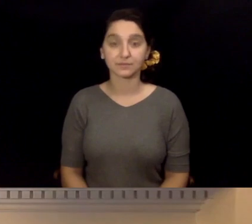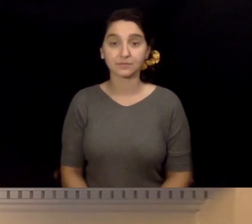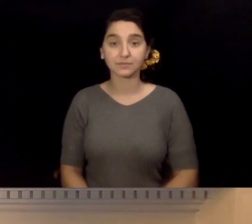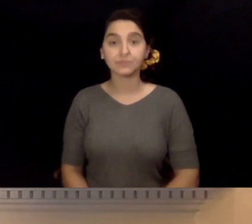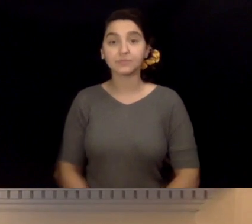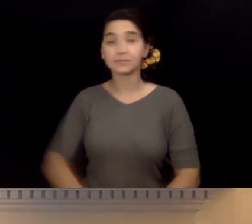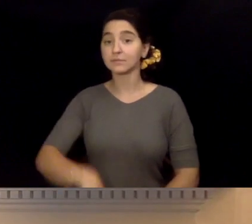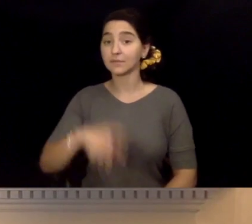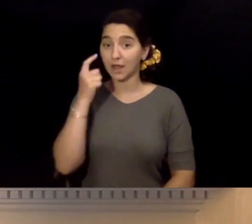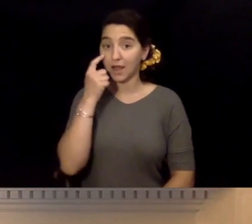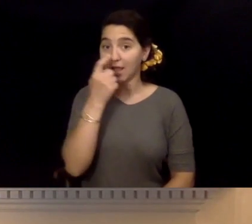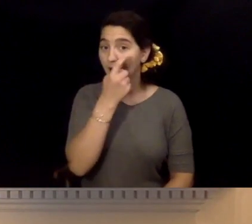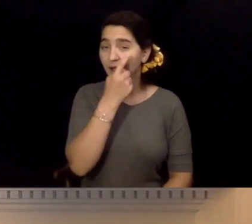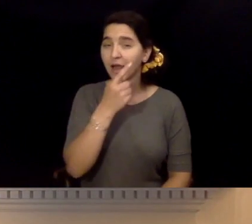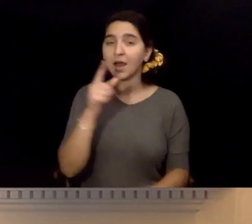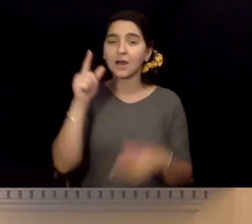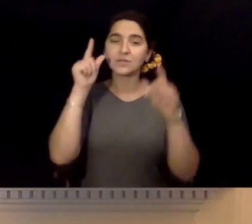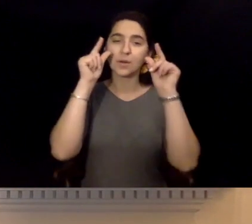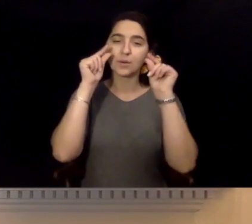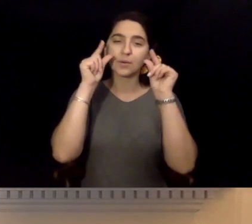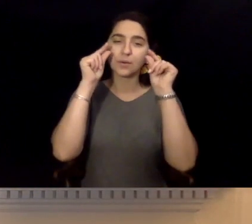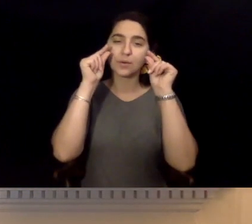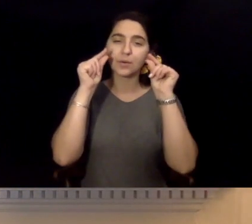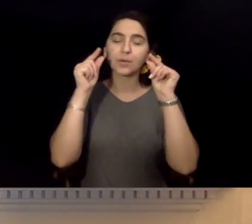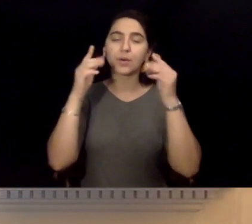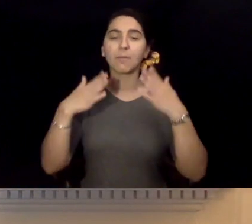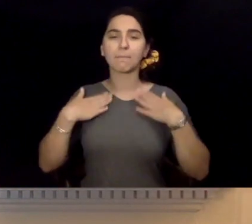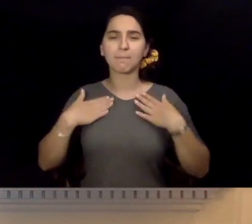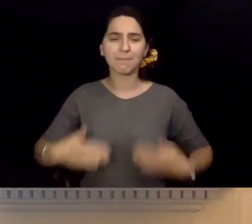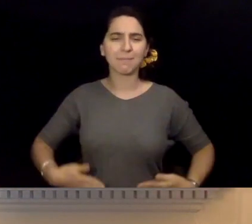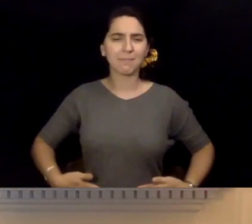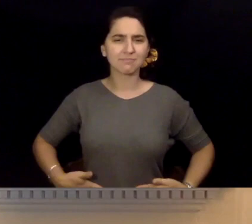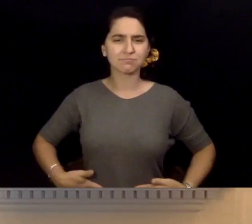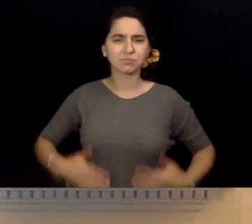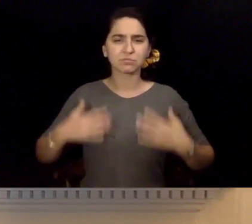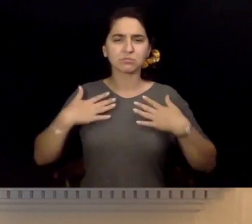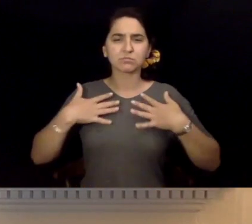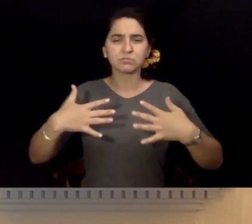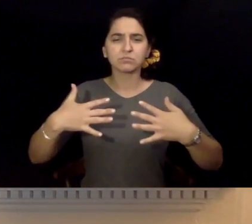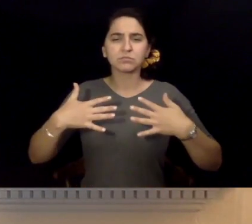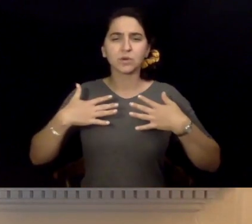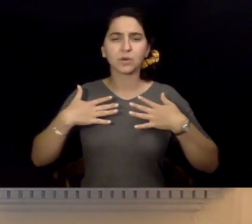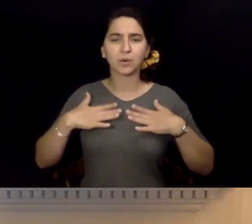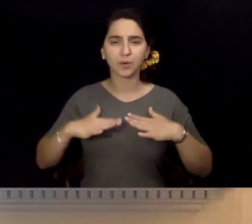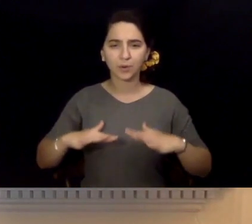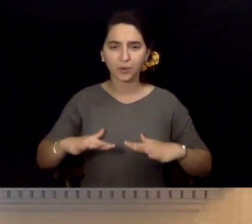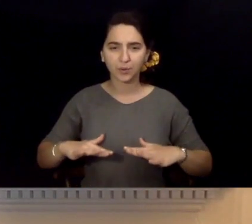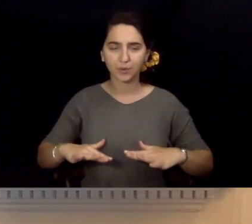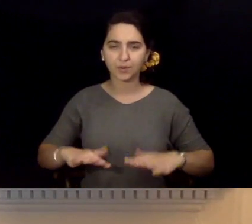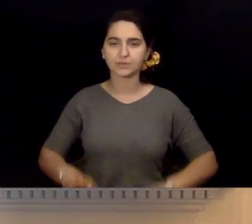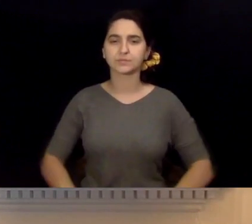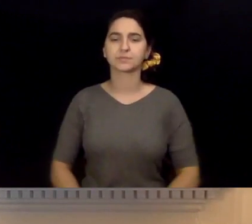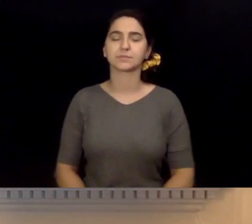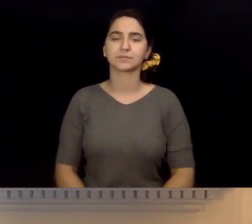I invite you to soften your eyes, to relax your body,